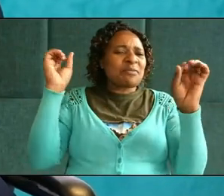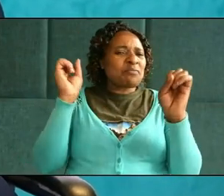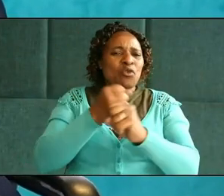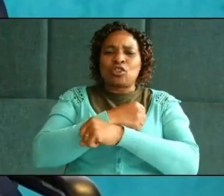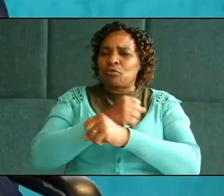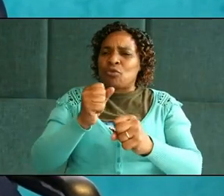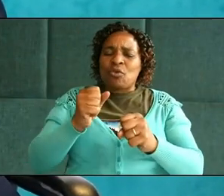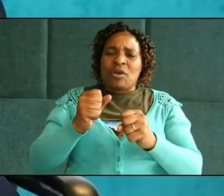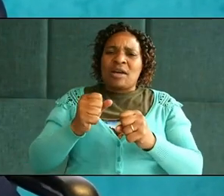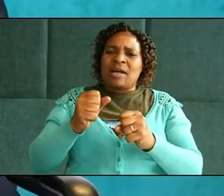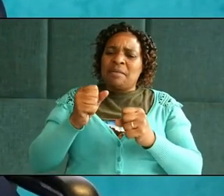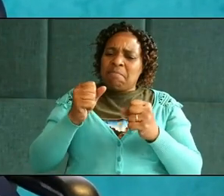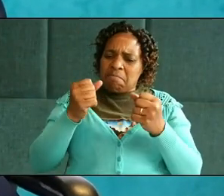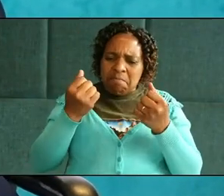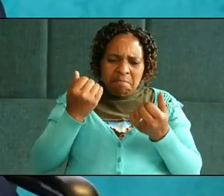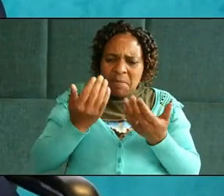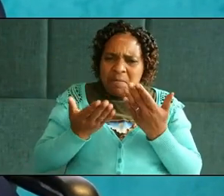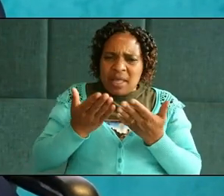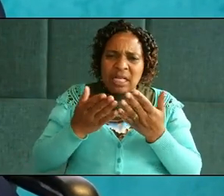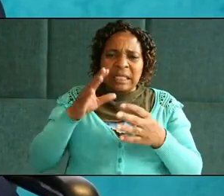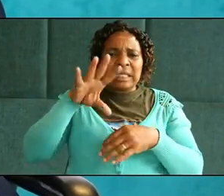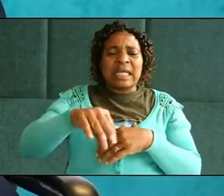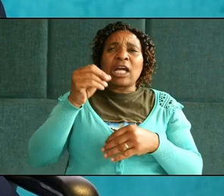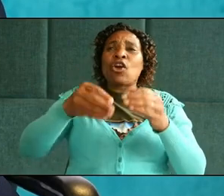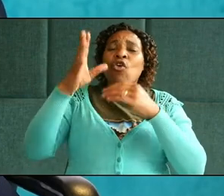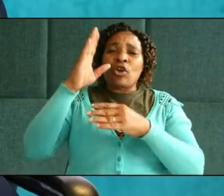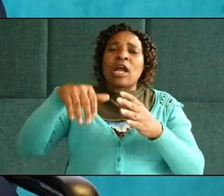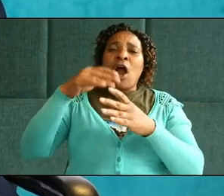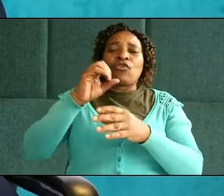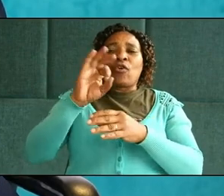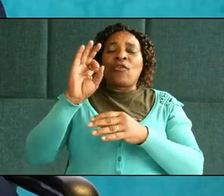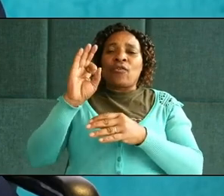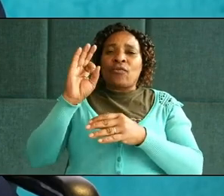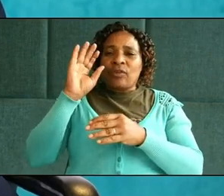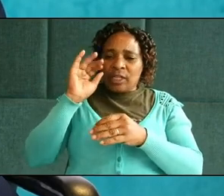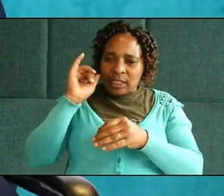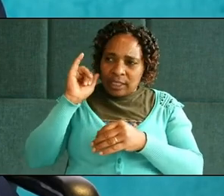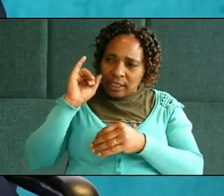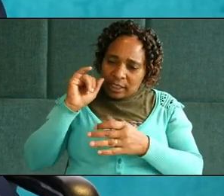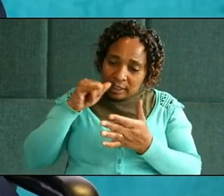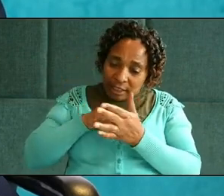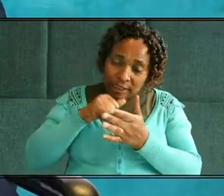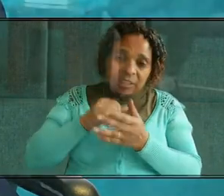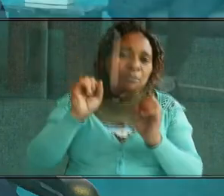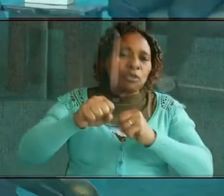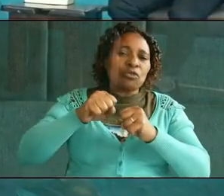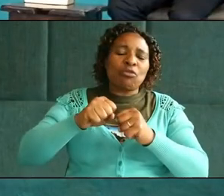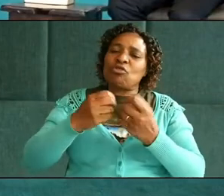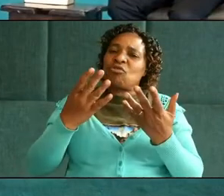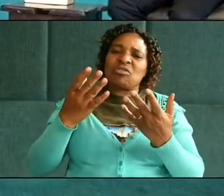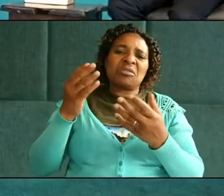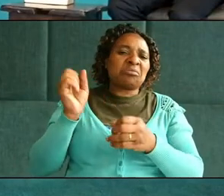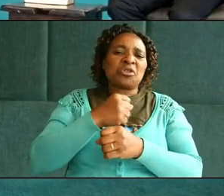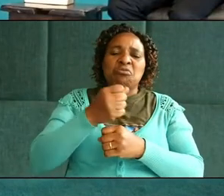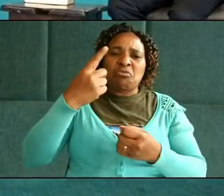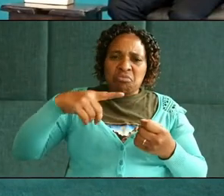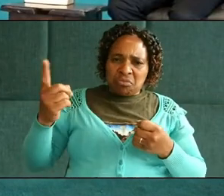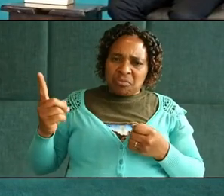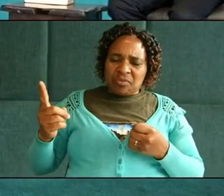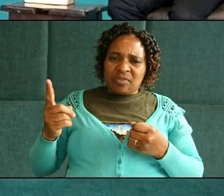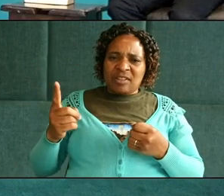like, if you take God out of it, it's impossible. It might not be